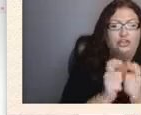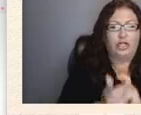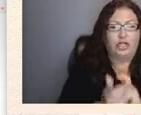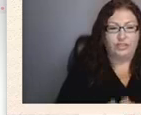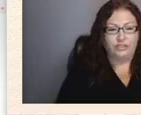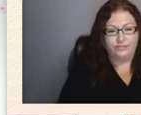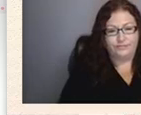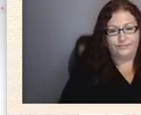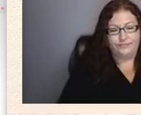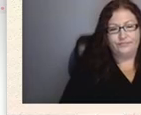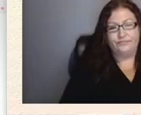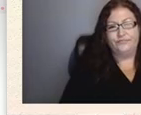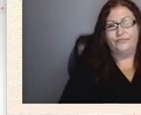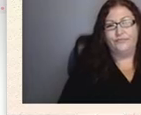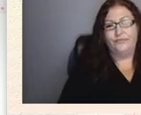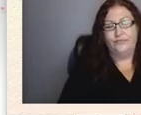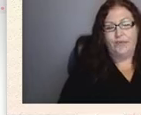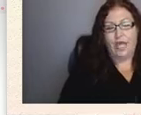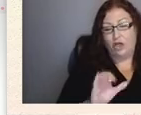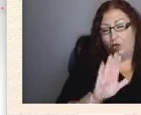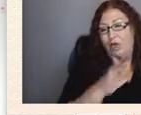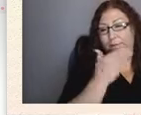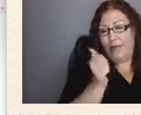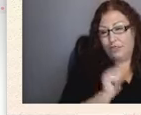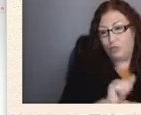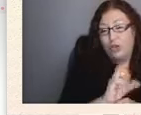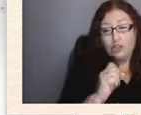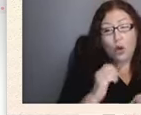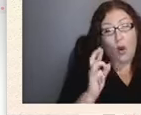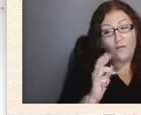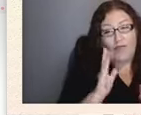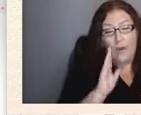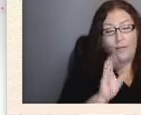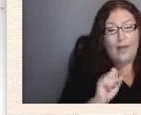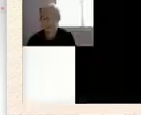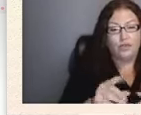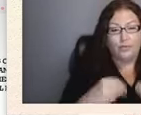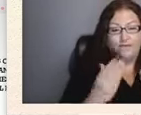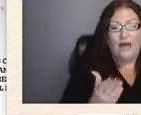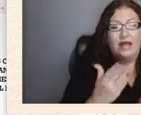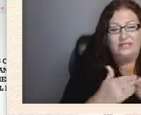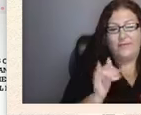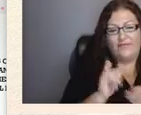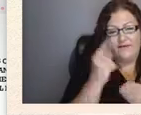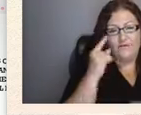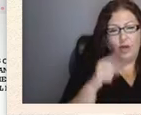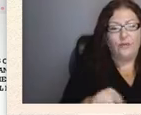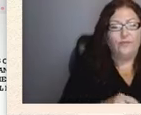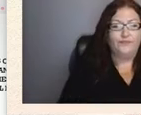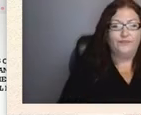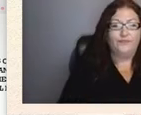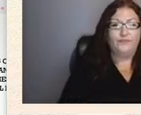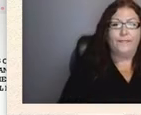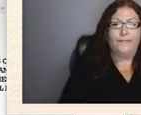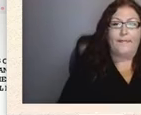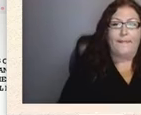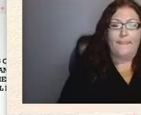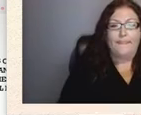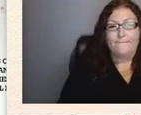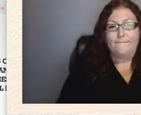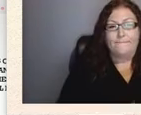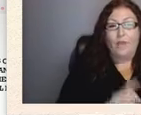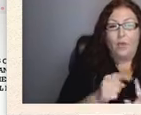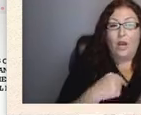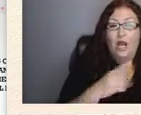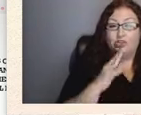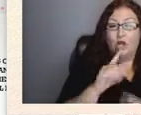do their best work. And so hopefully I'll be able to provide some of that for you. So when I talk about